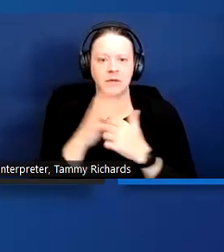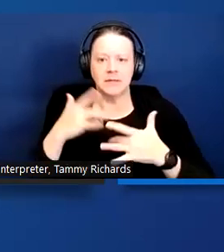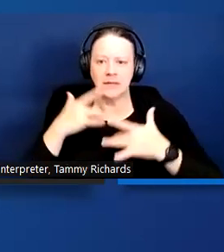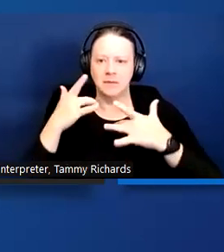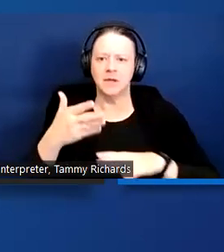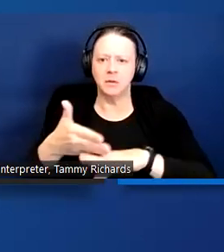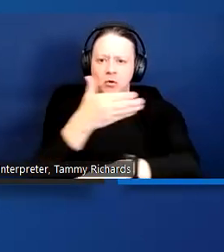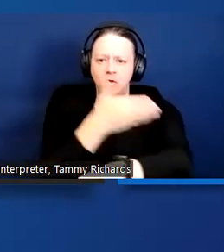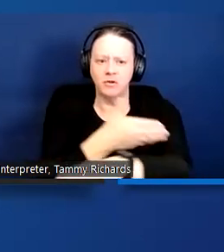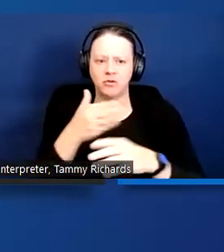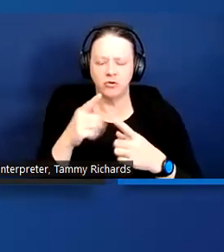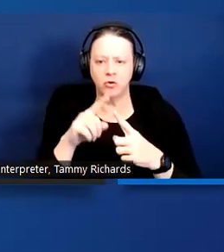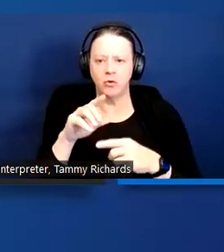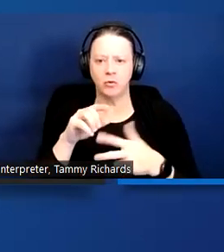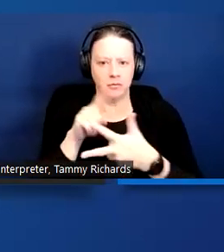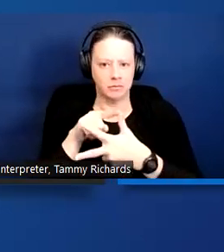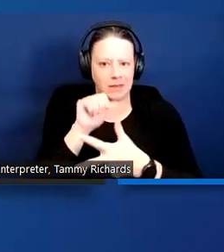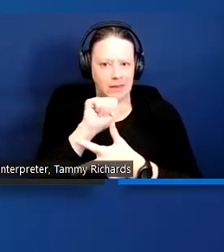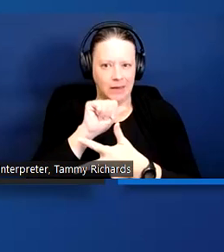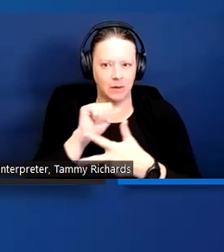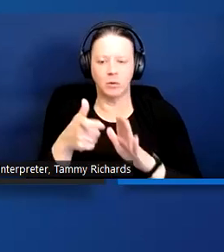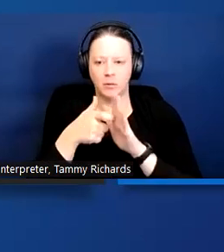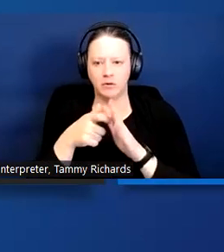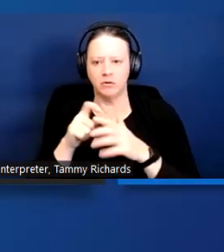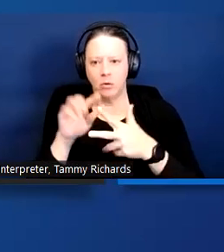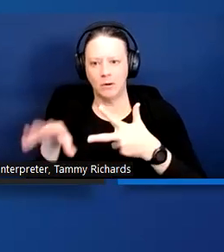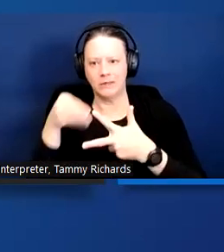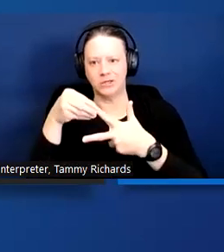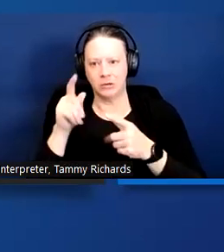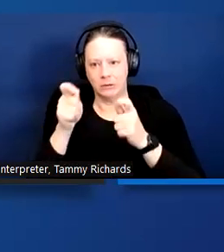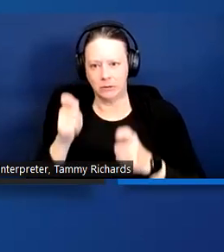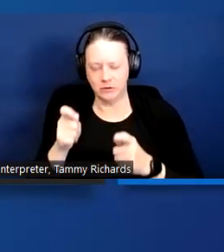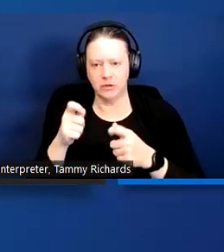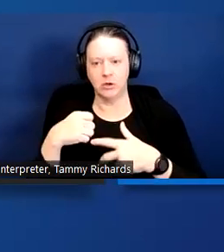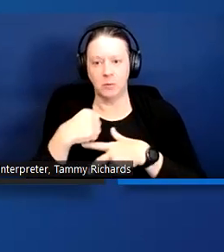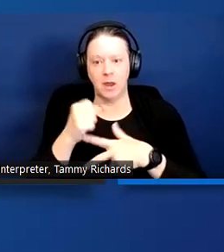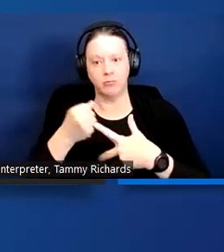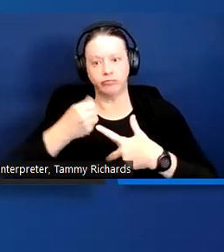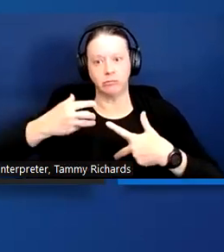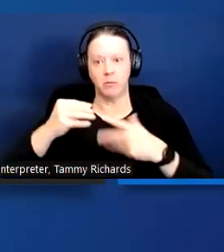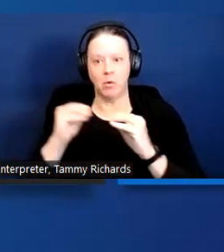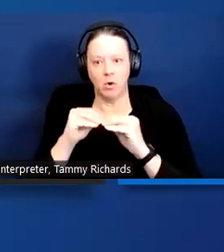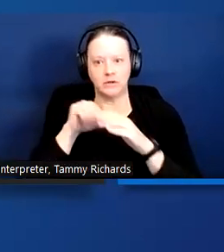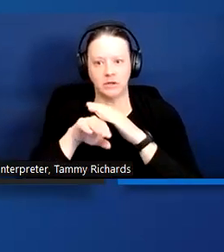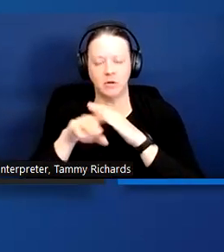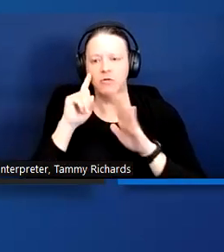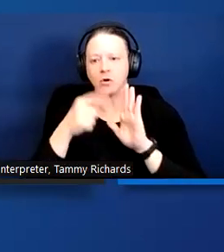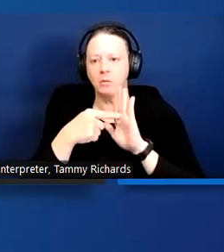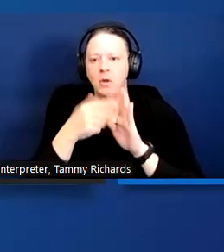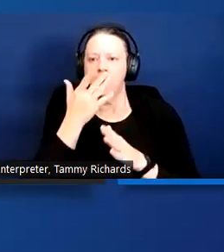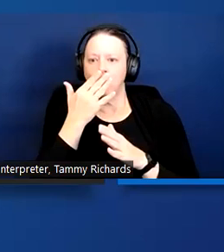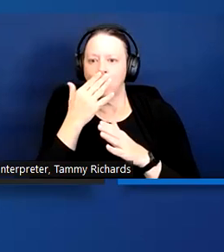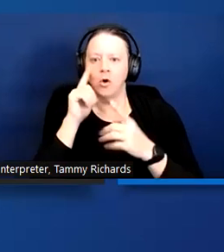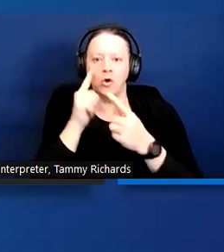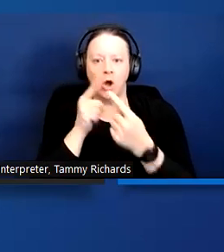improvements to the single A requirements or additional adjustments to make it even more accessible. So things like color